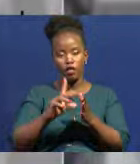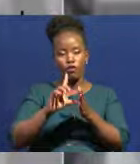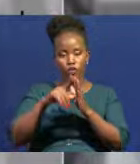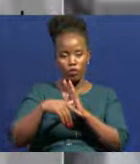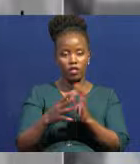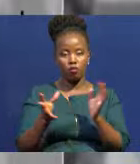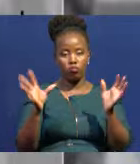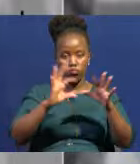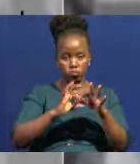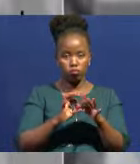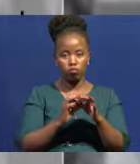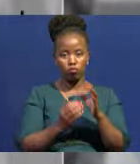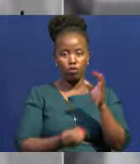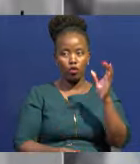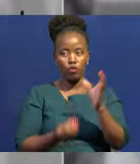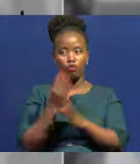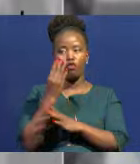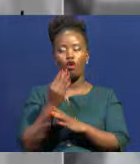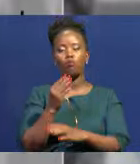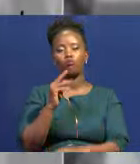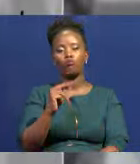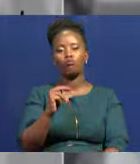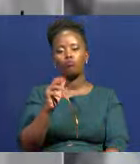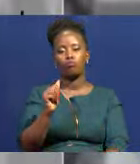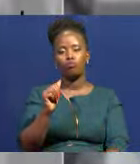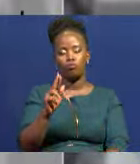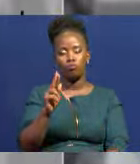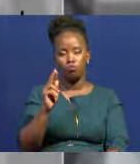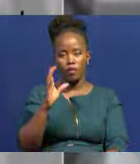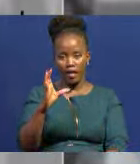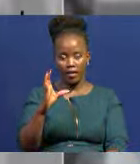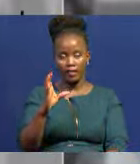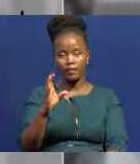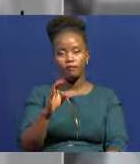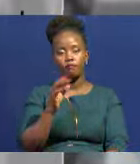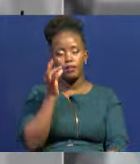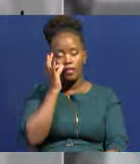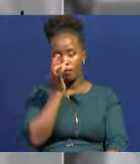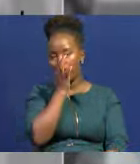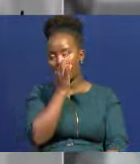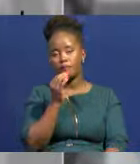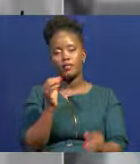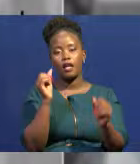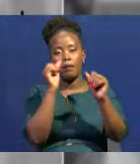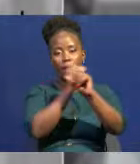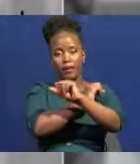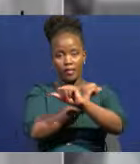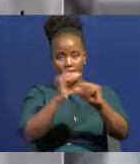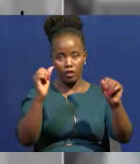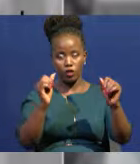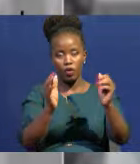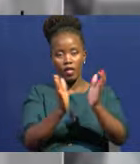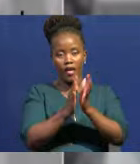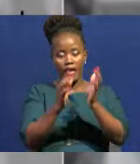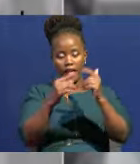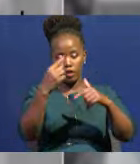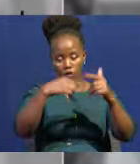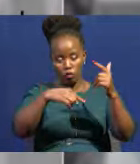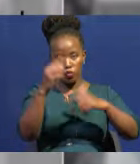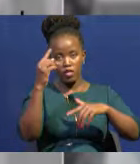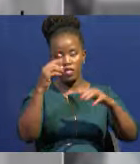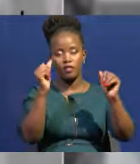the National Rainbow Coalition, NARC, with Kibaki being its flag bearer, and eventually winning the presidency in